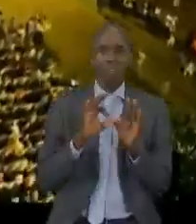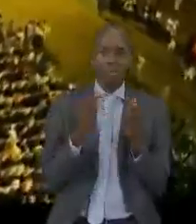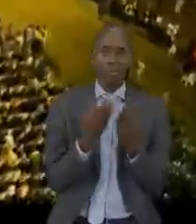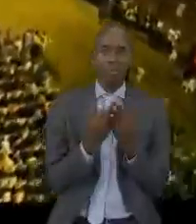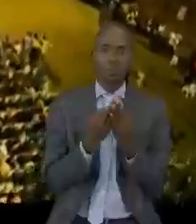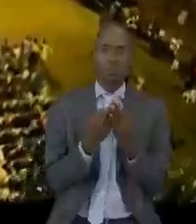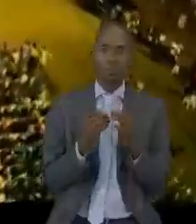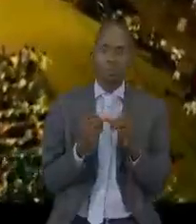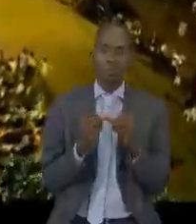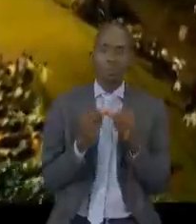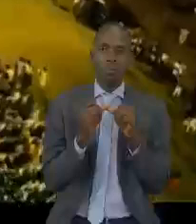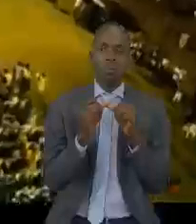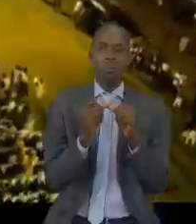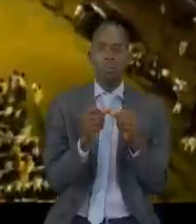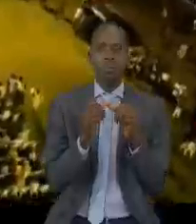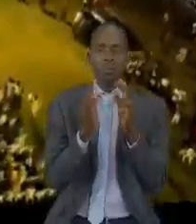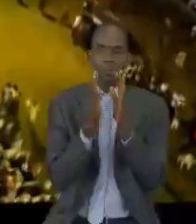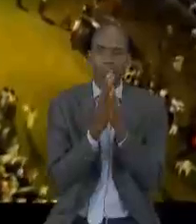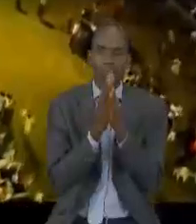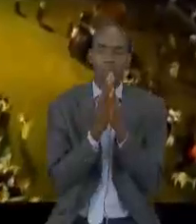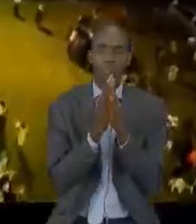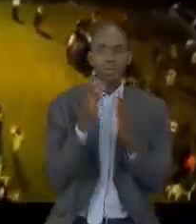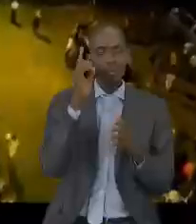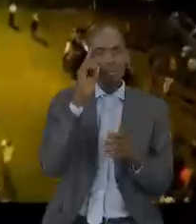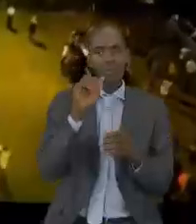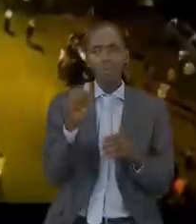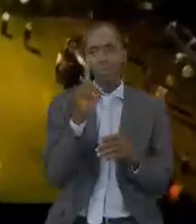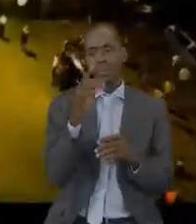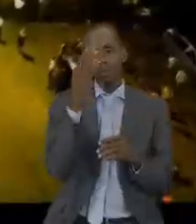Wave it if you are true, counselors.